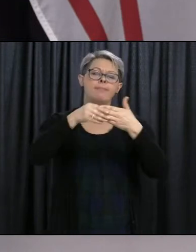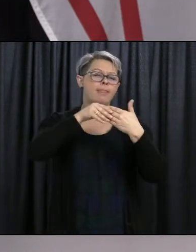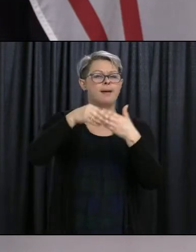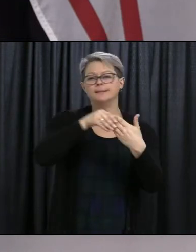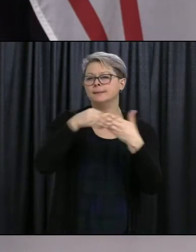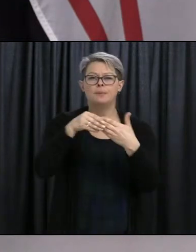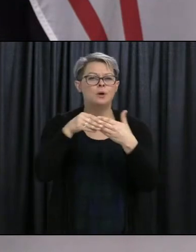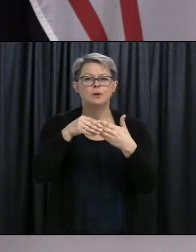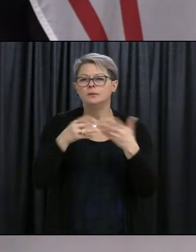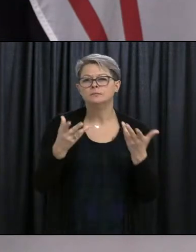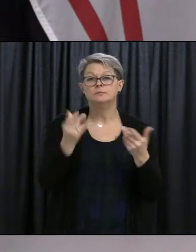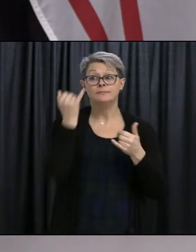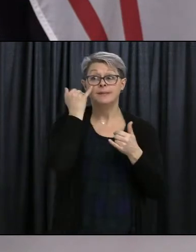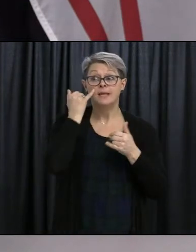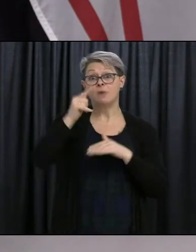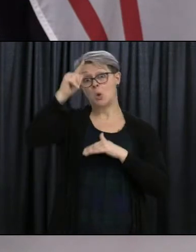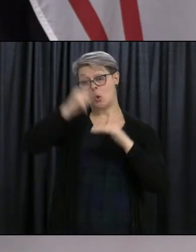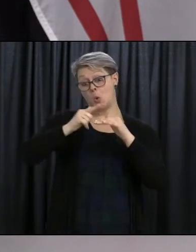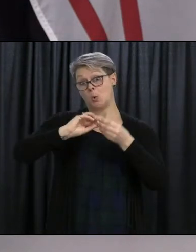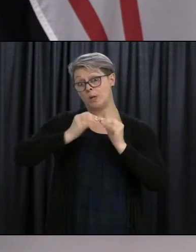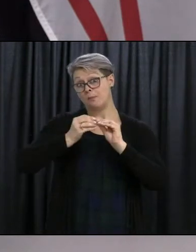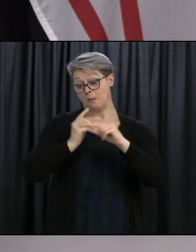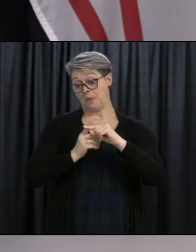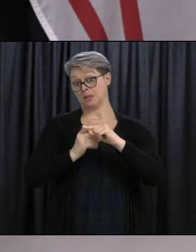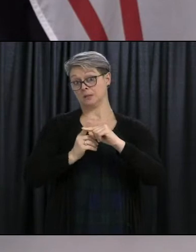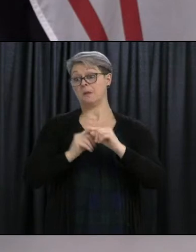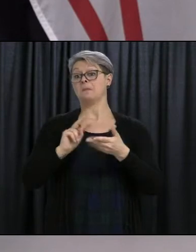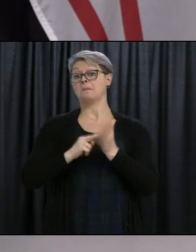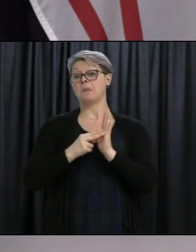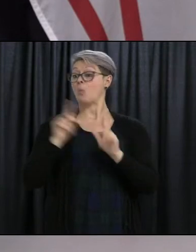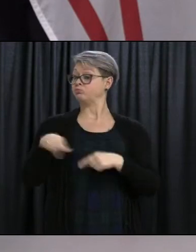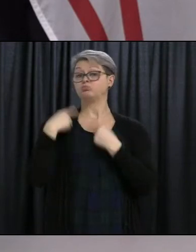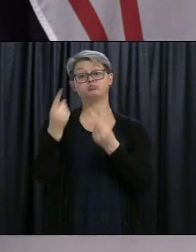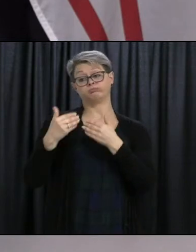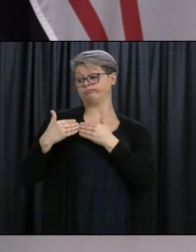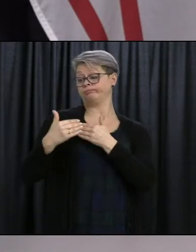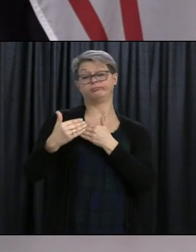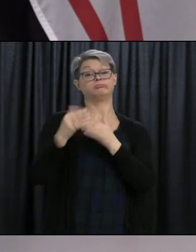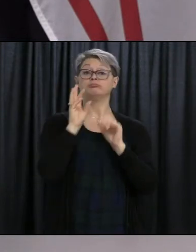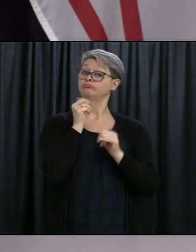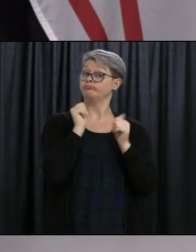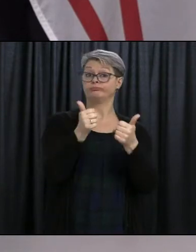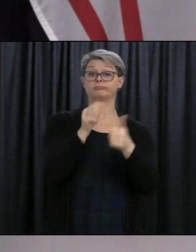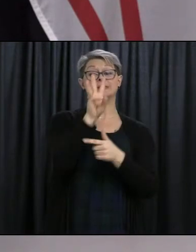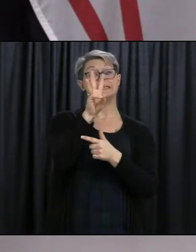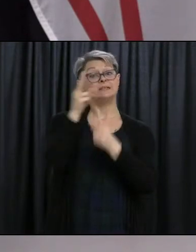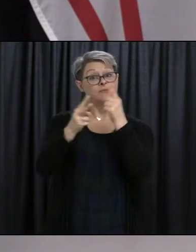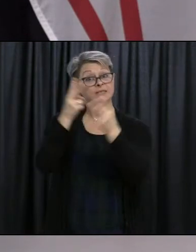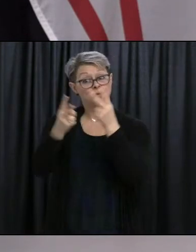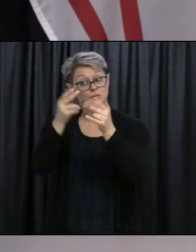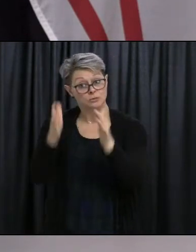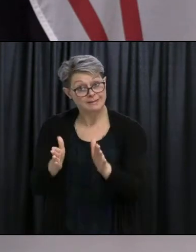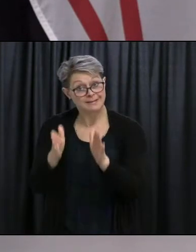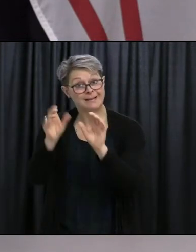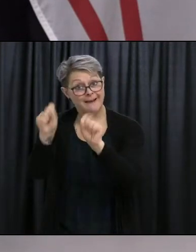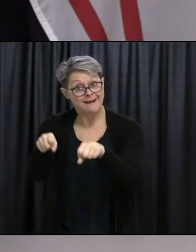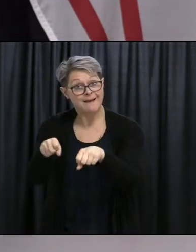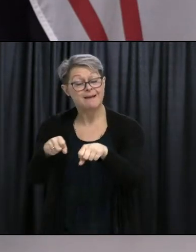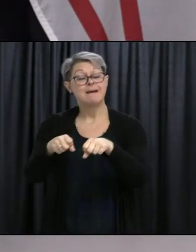during times of low prevalence we could have what we've been having all along with the 6 visitors and all of that, and then